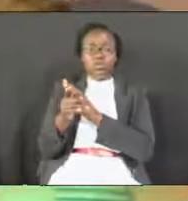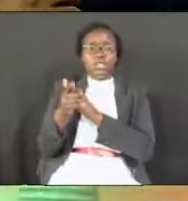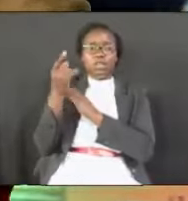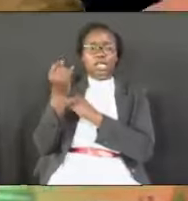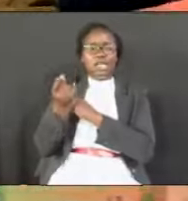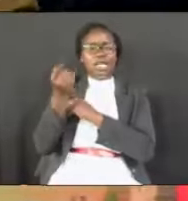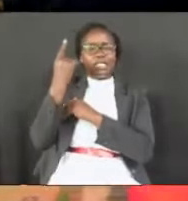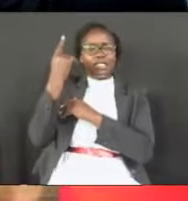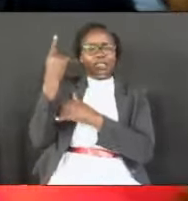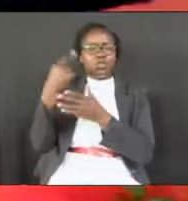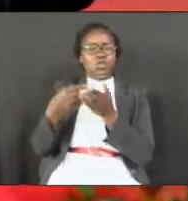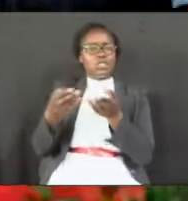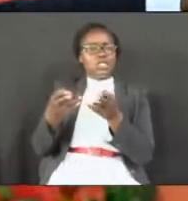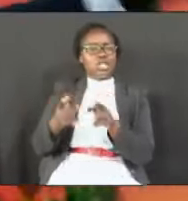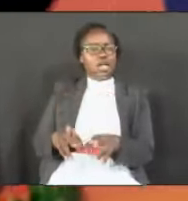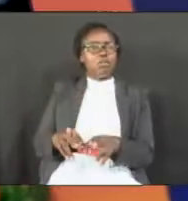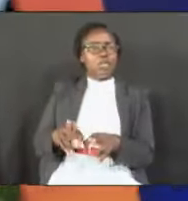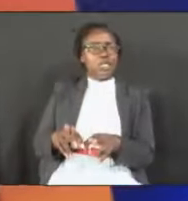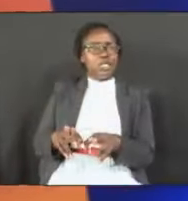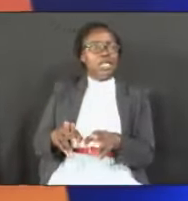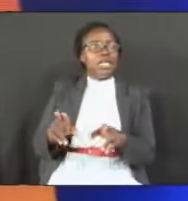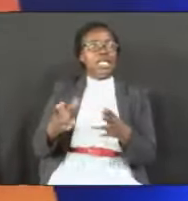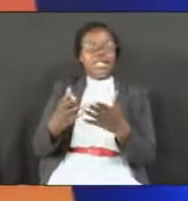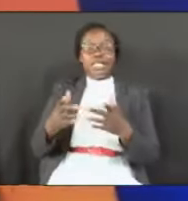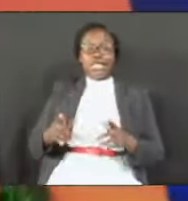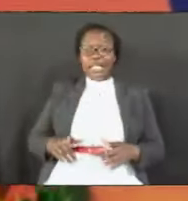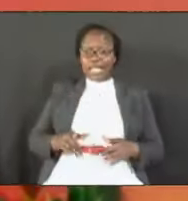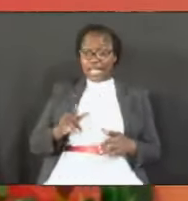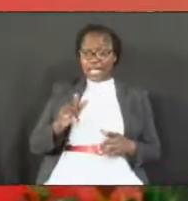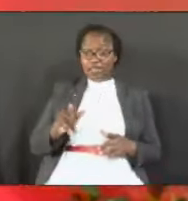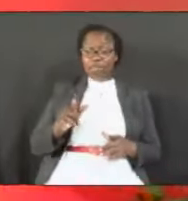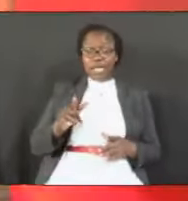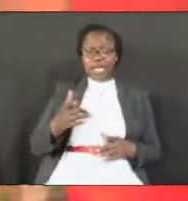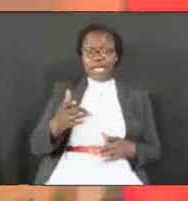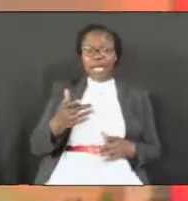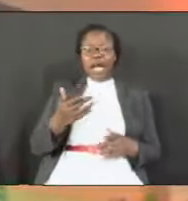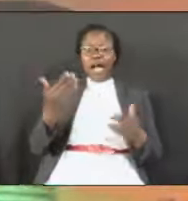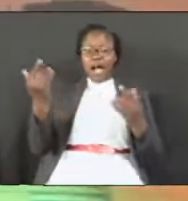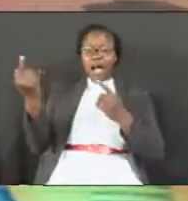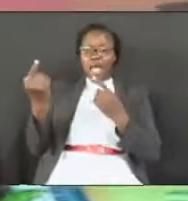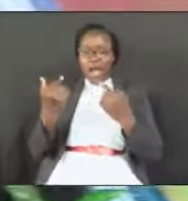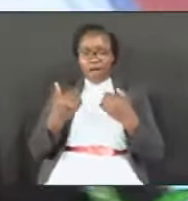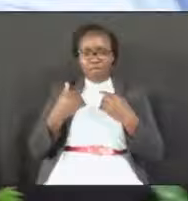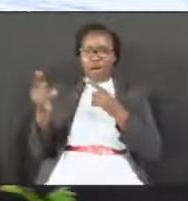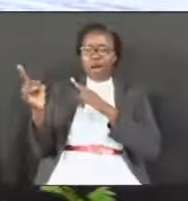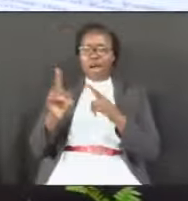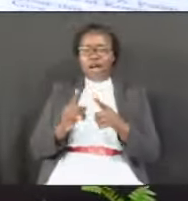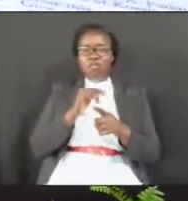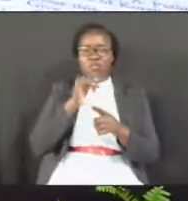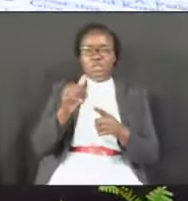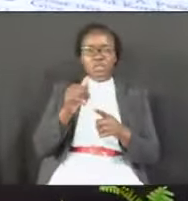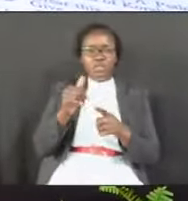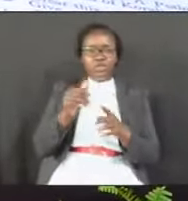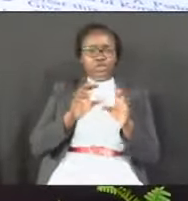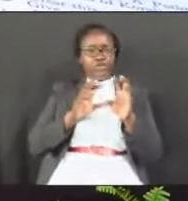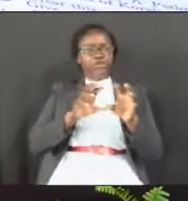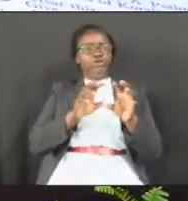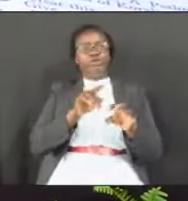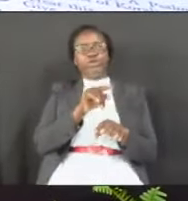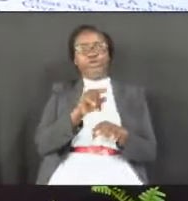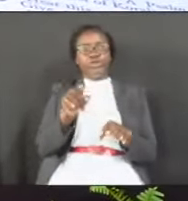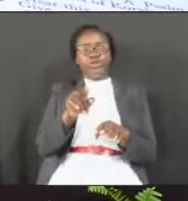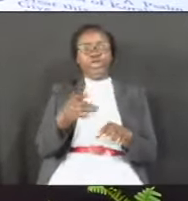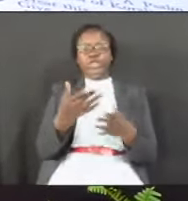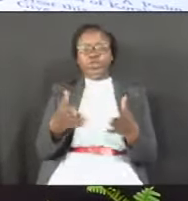you understood what was happening in Abraham's family. Let me let you know, Hagar, I have come not to mock you the way